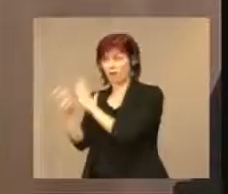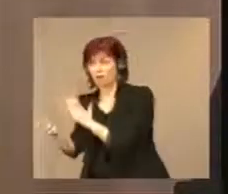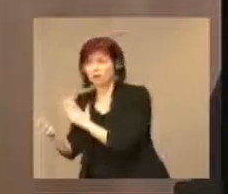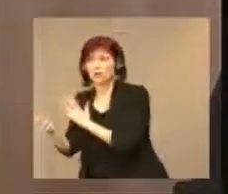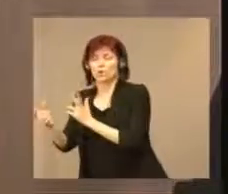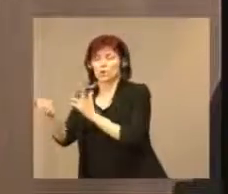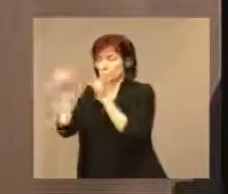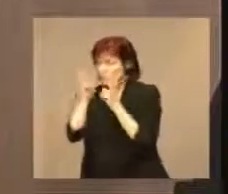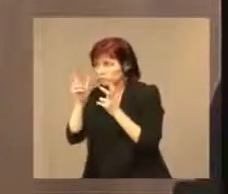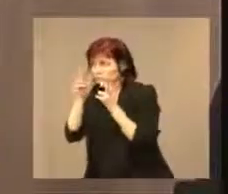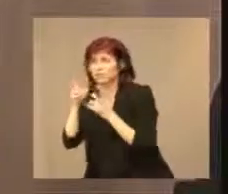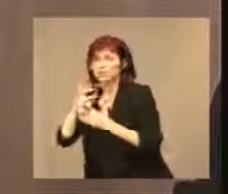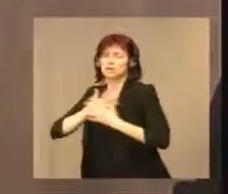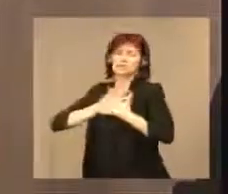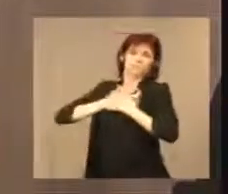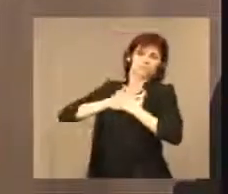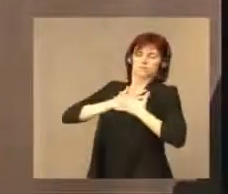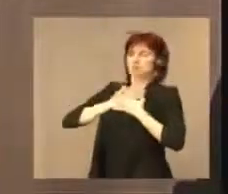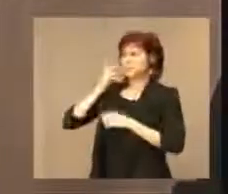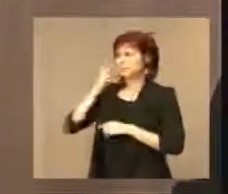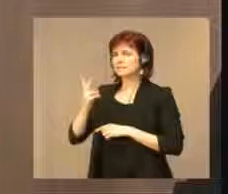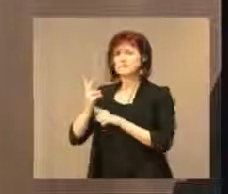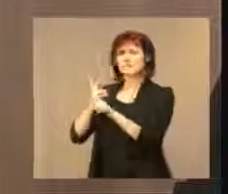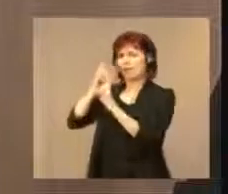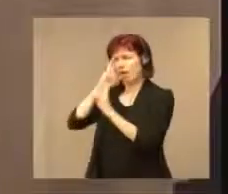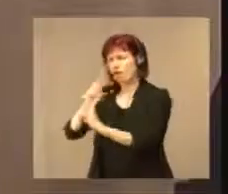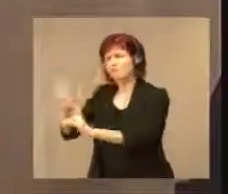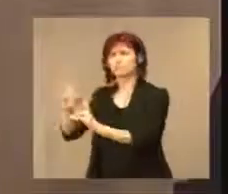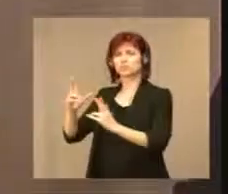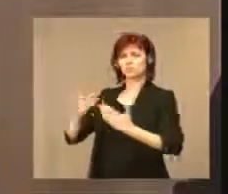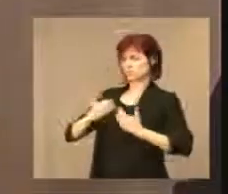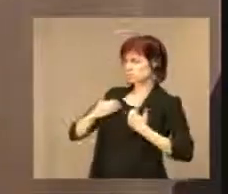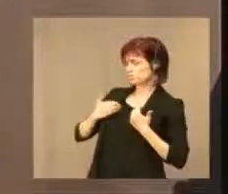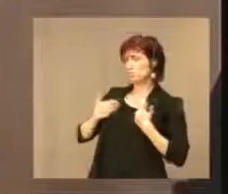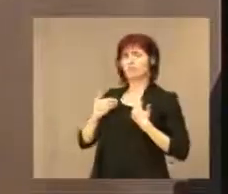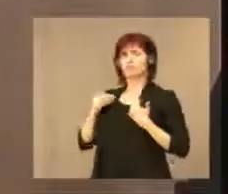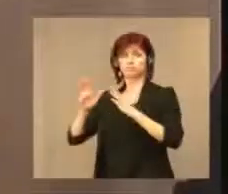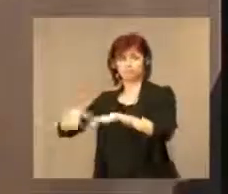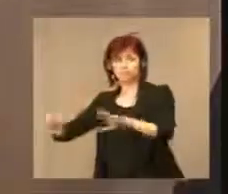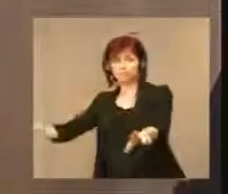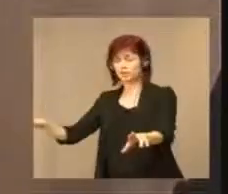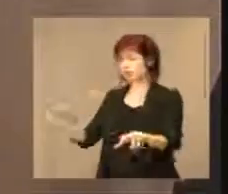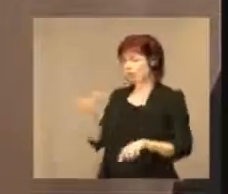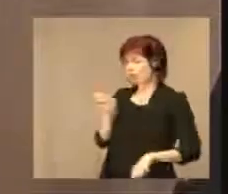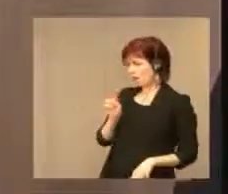and you learn from those elders, you learn from those young people, you watch those children.